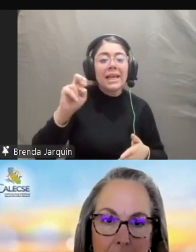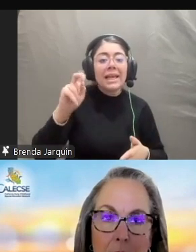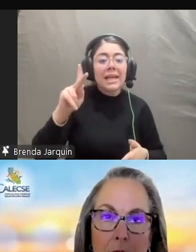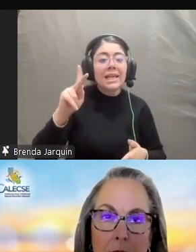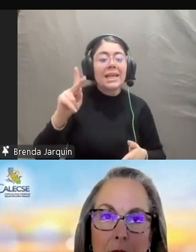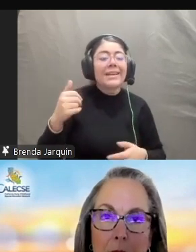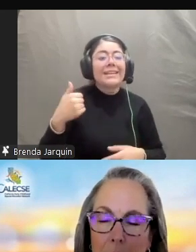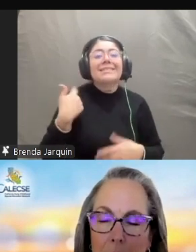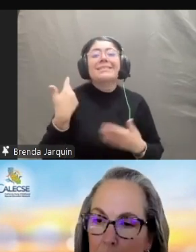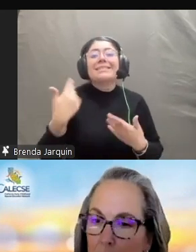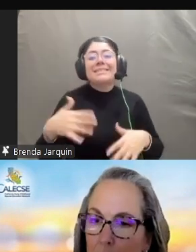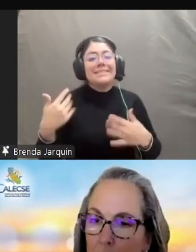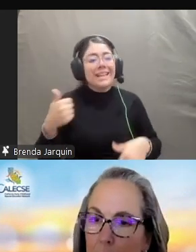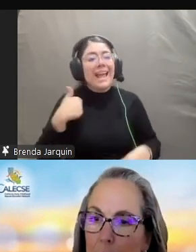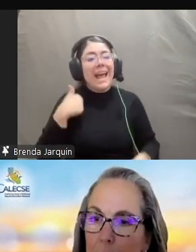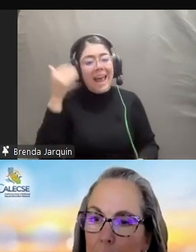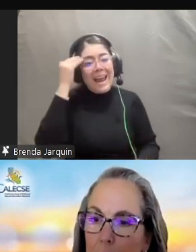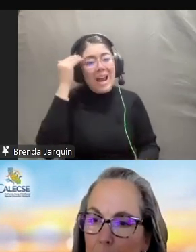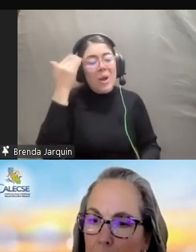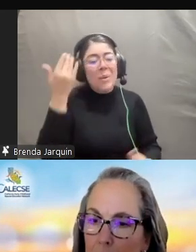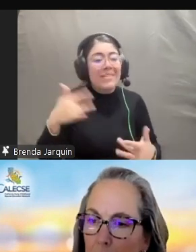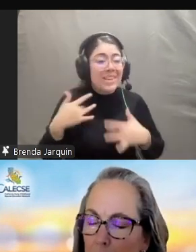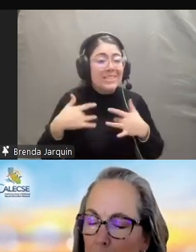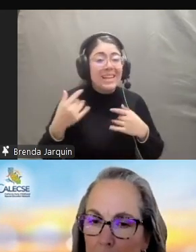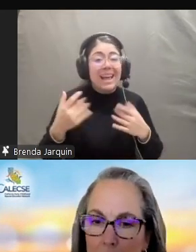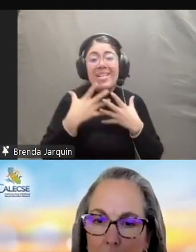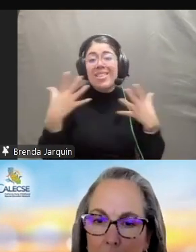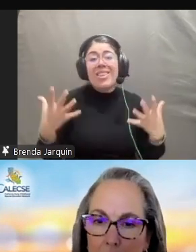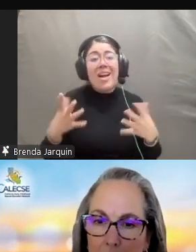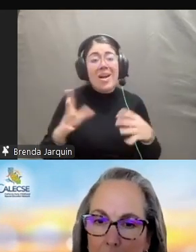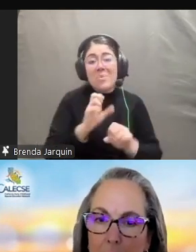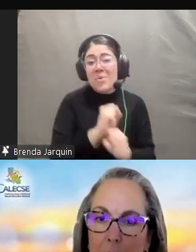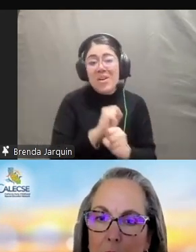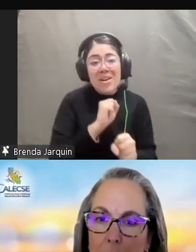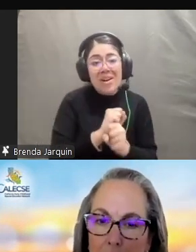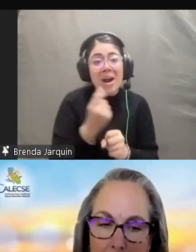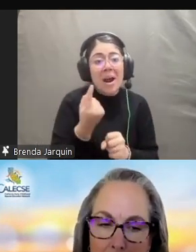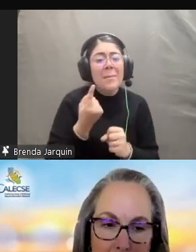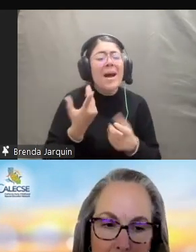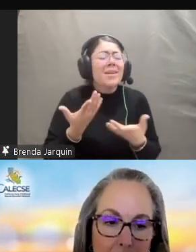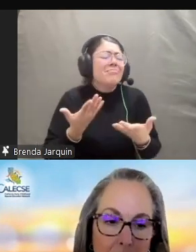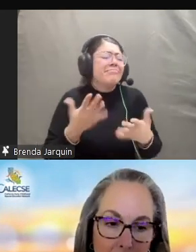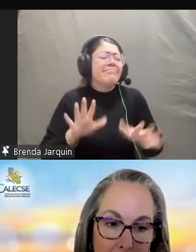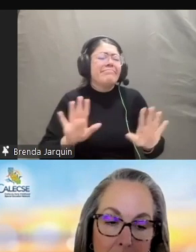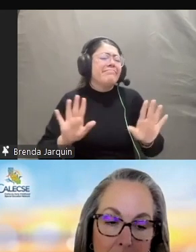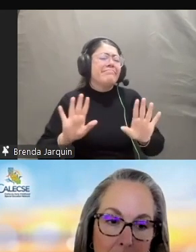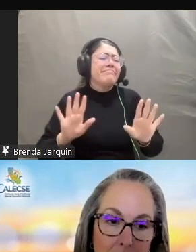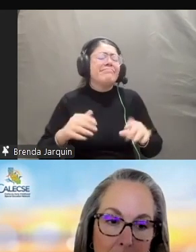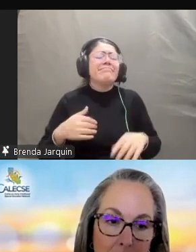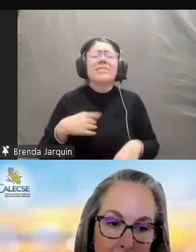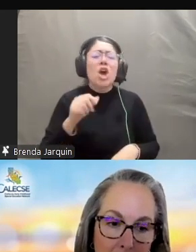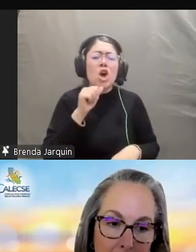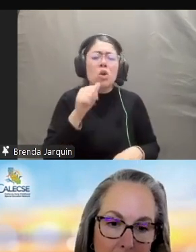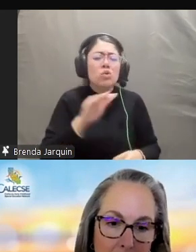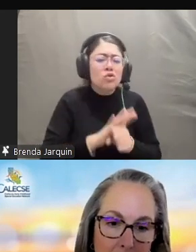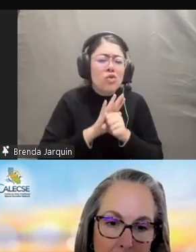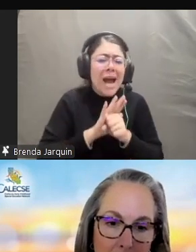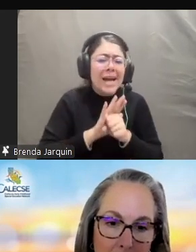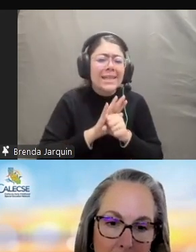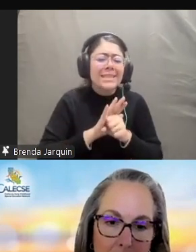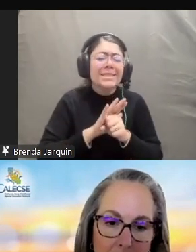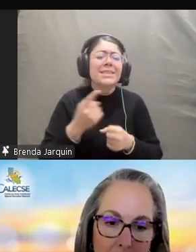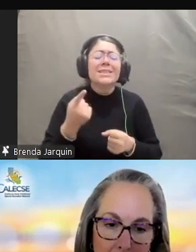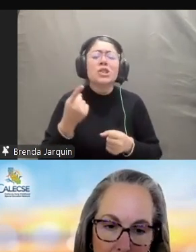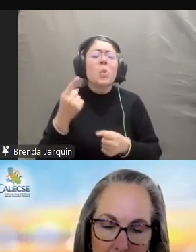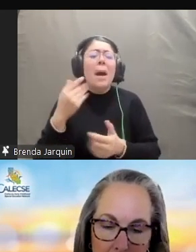of work, that flow chart could be very overwhelming, but just take it a piece at a time and feel where